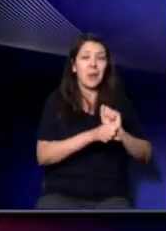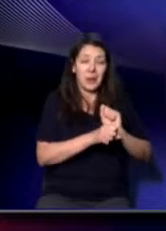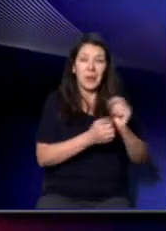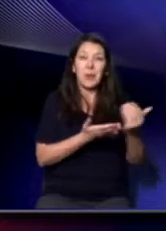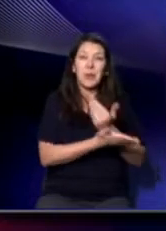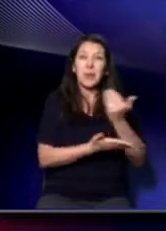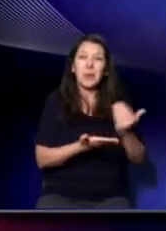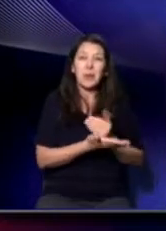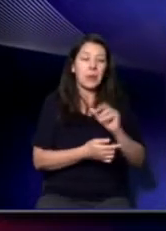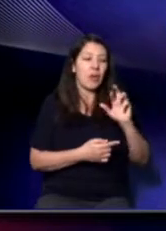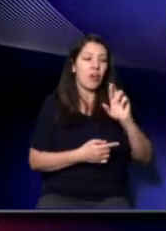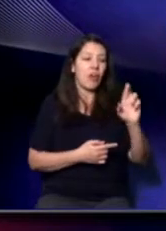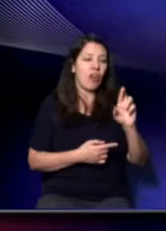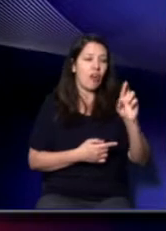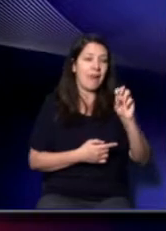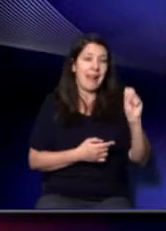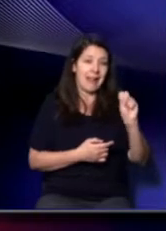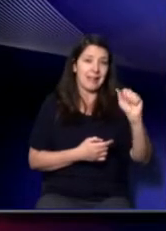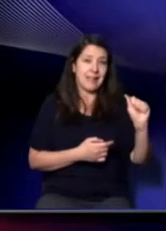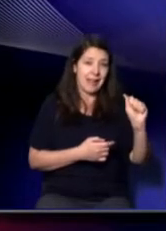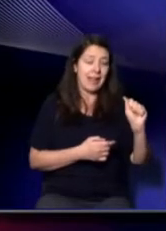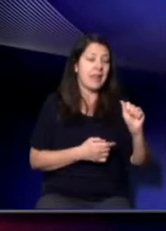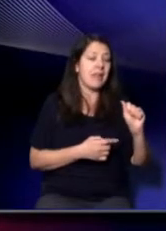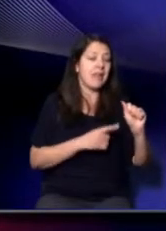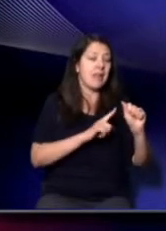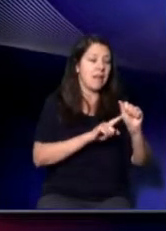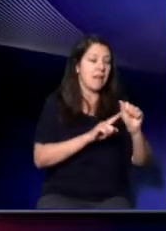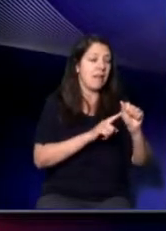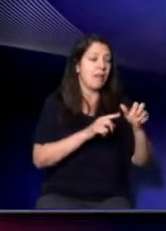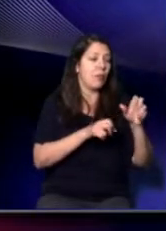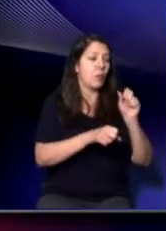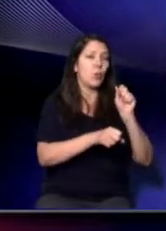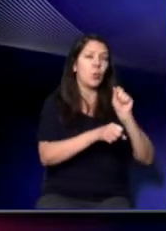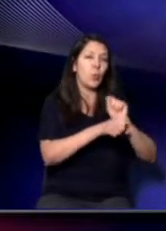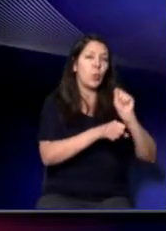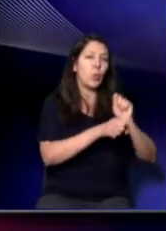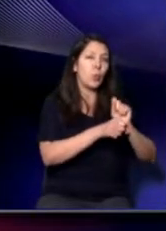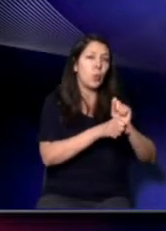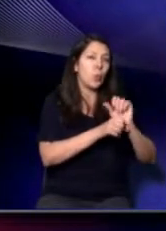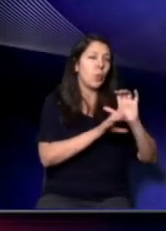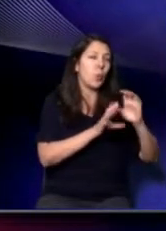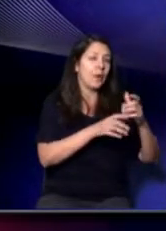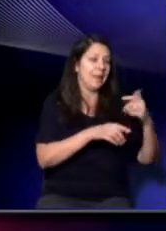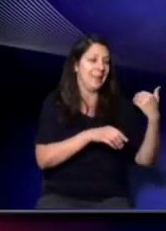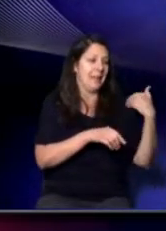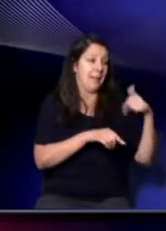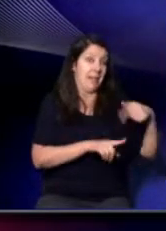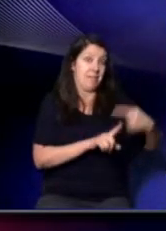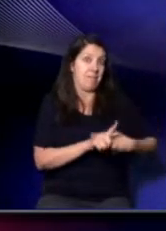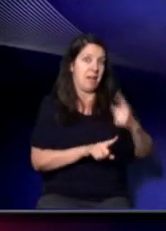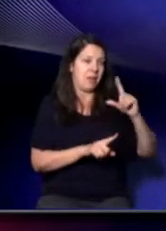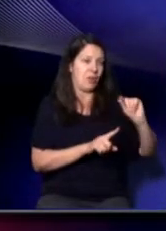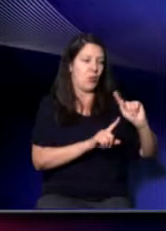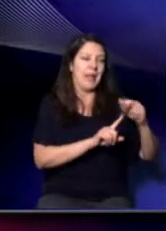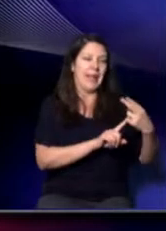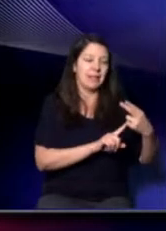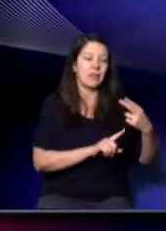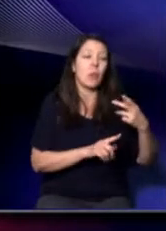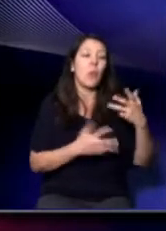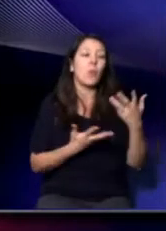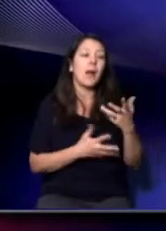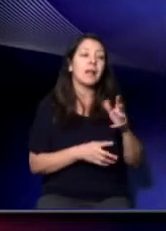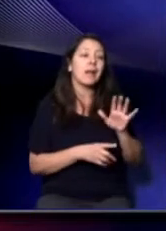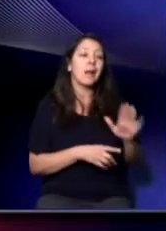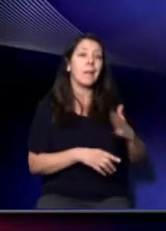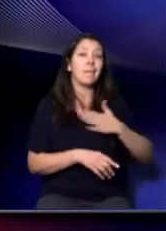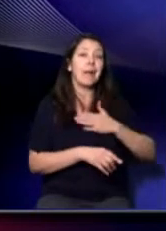starting the 20th of this month, and I'm not sure what those responsibilities are